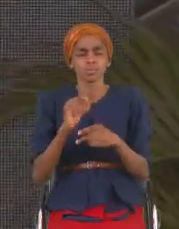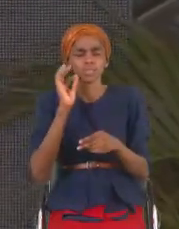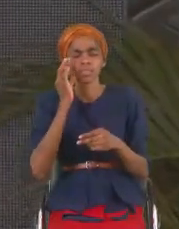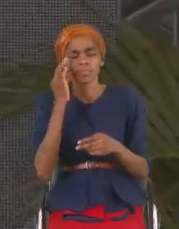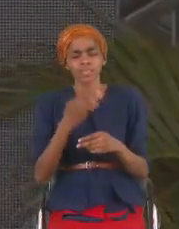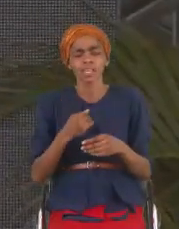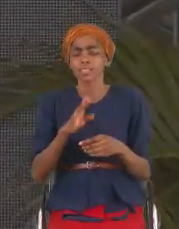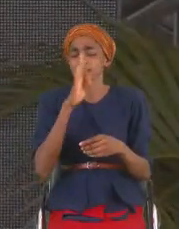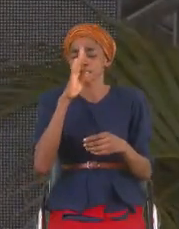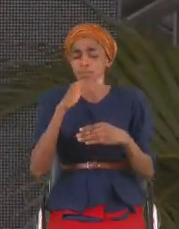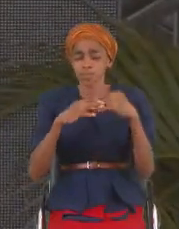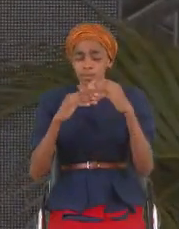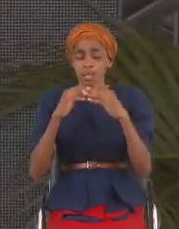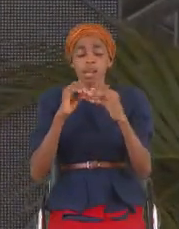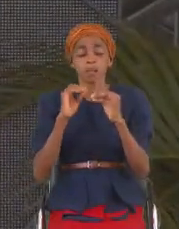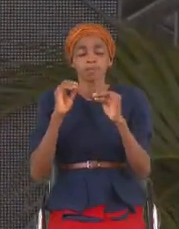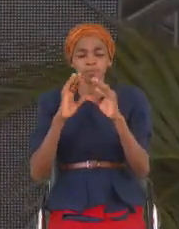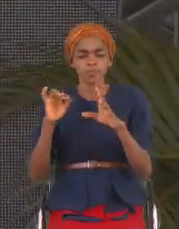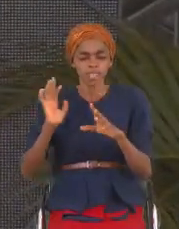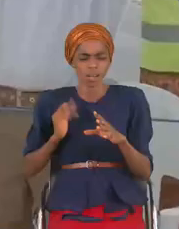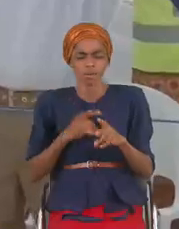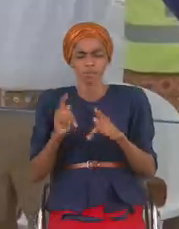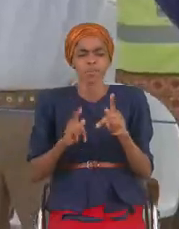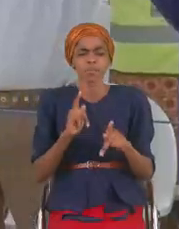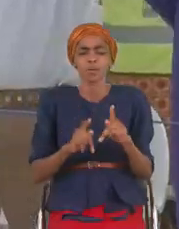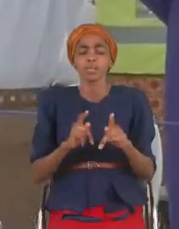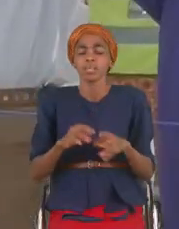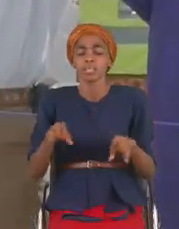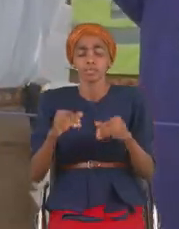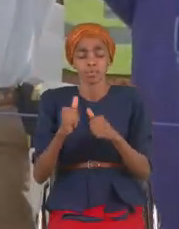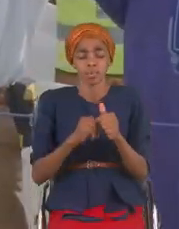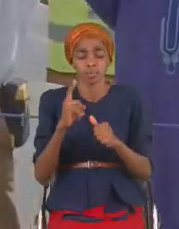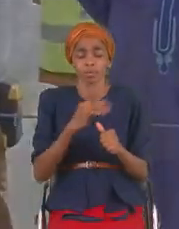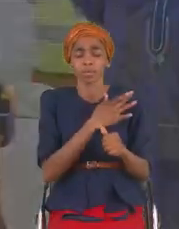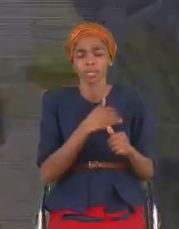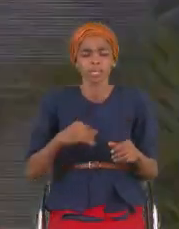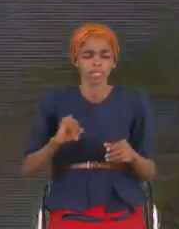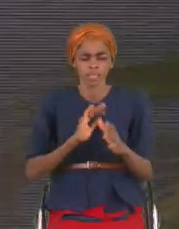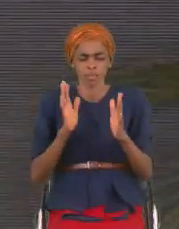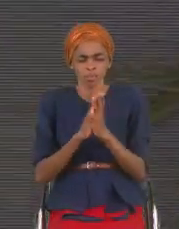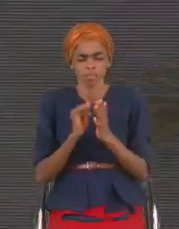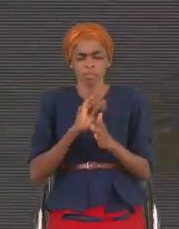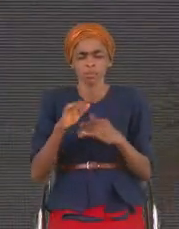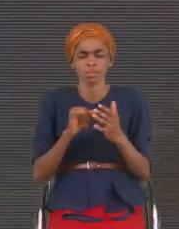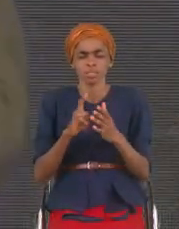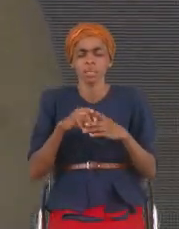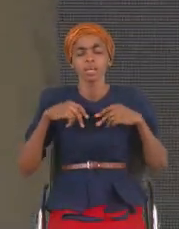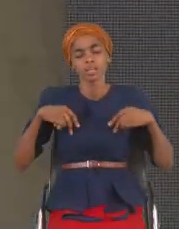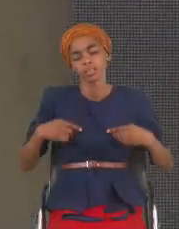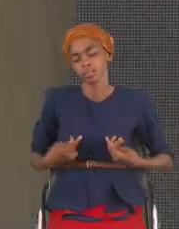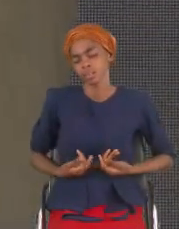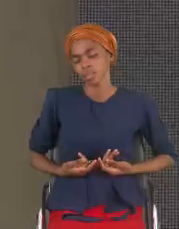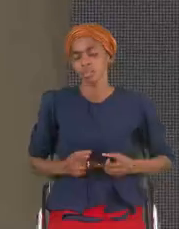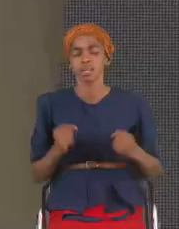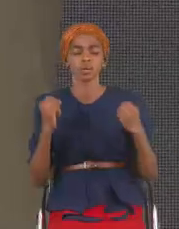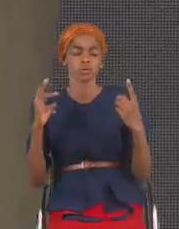to feed our people, give to everyone. And I pray those who are tired already, wake them